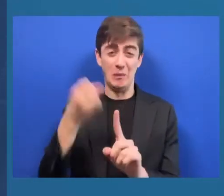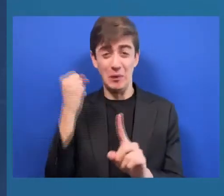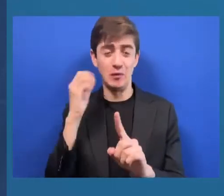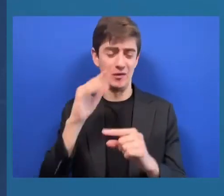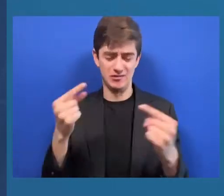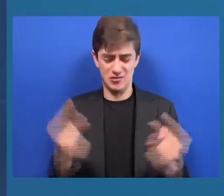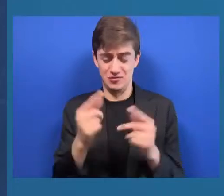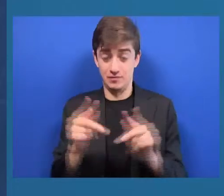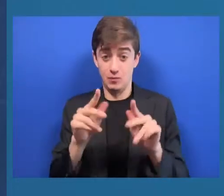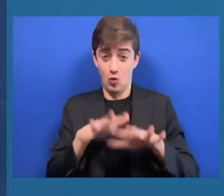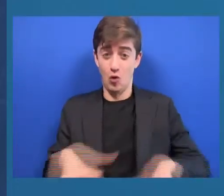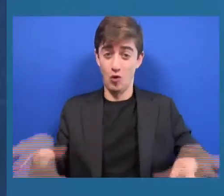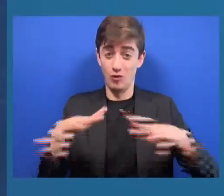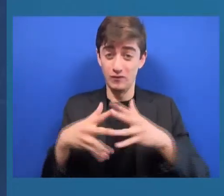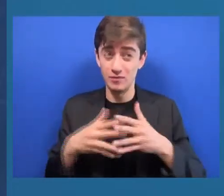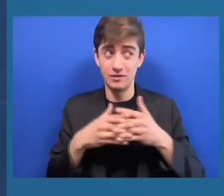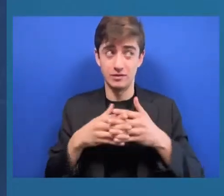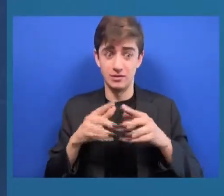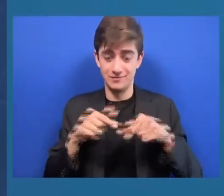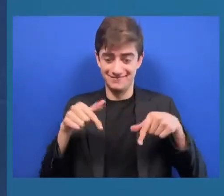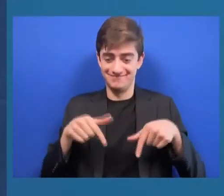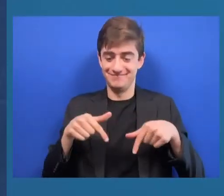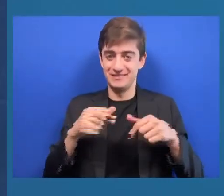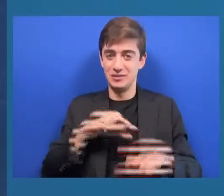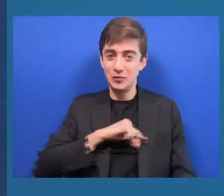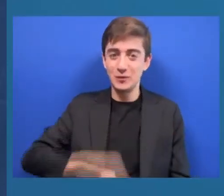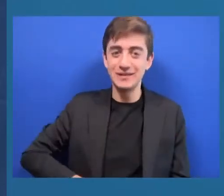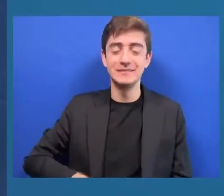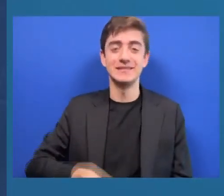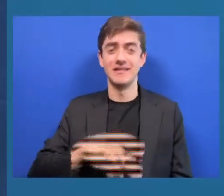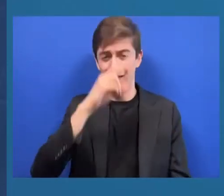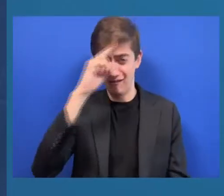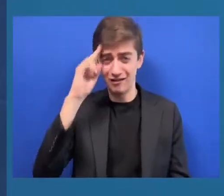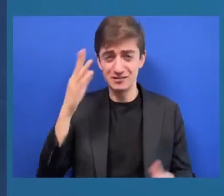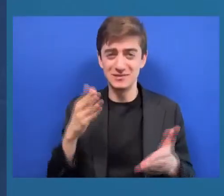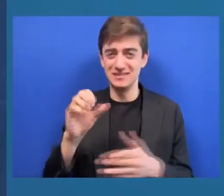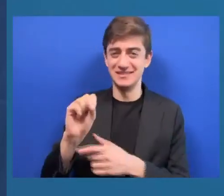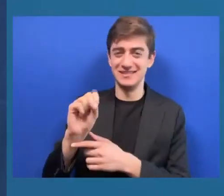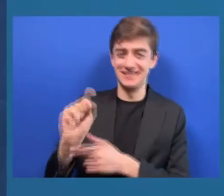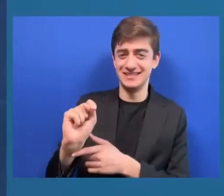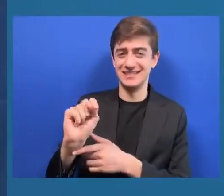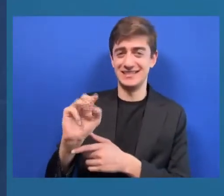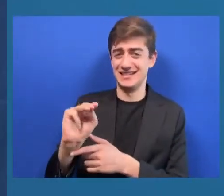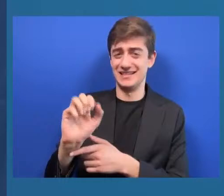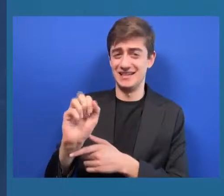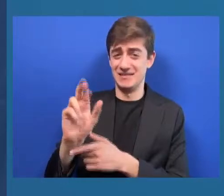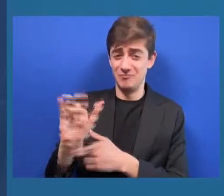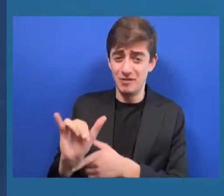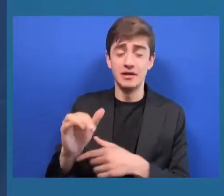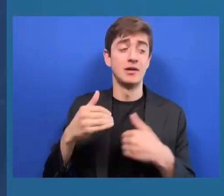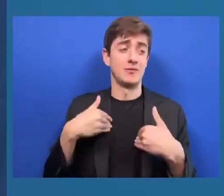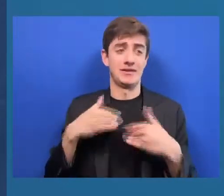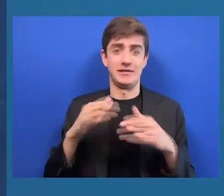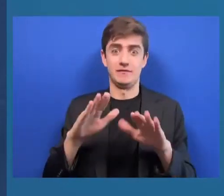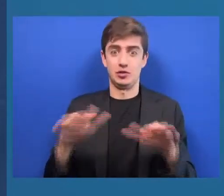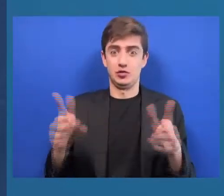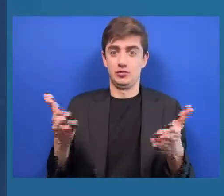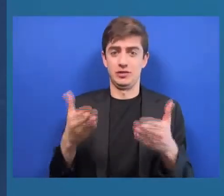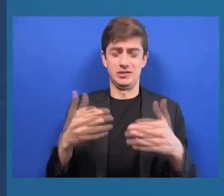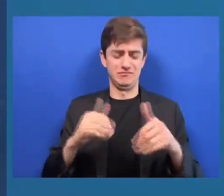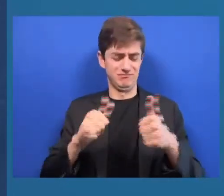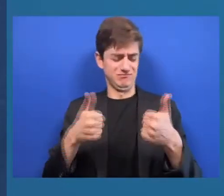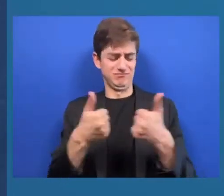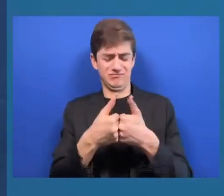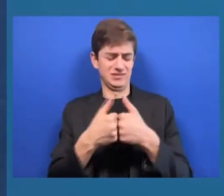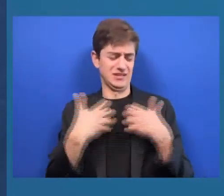especially right here in Queens at St. Mary's Healthcare, where we have children with very challenging health circumstances and their families are